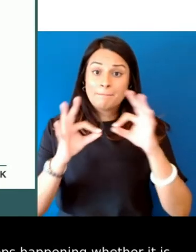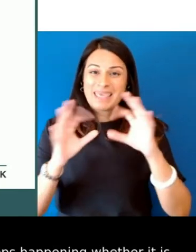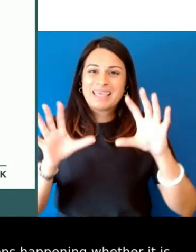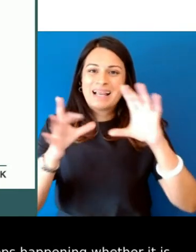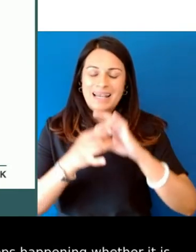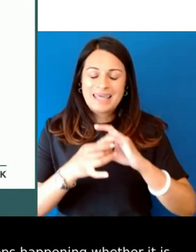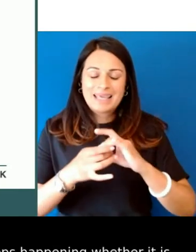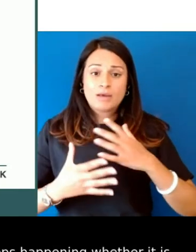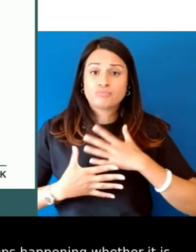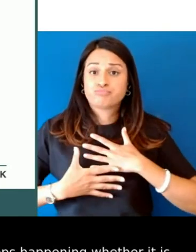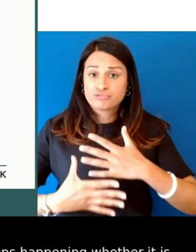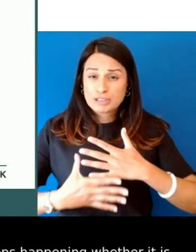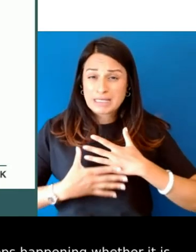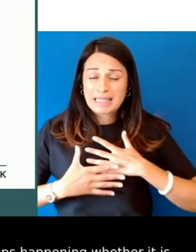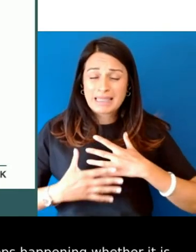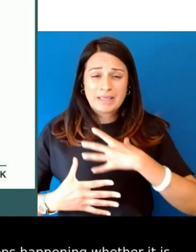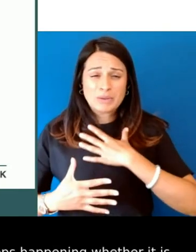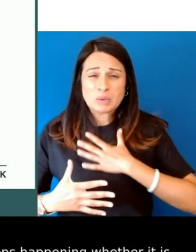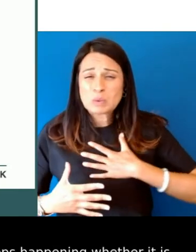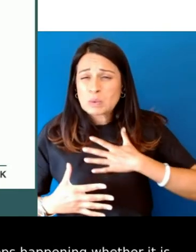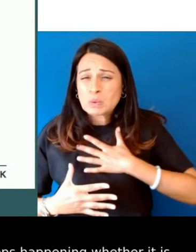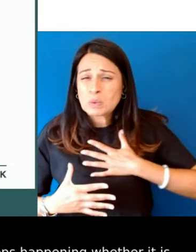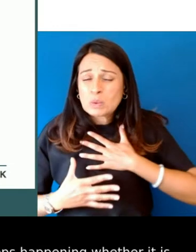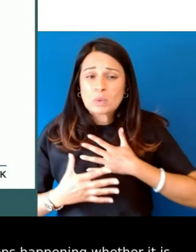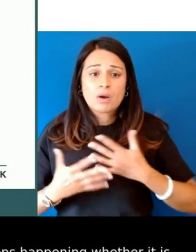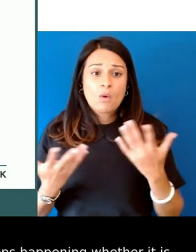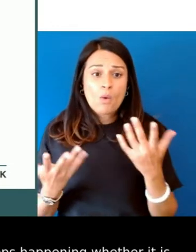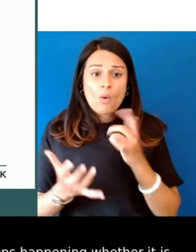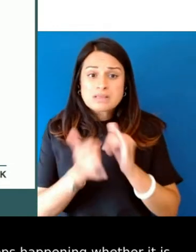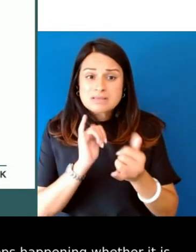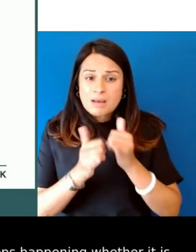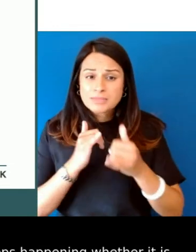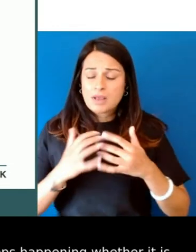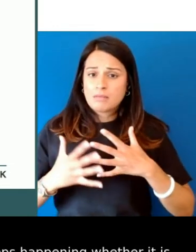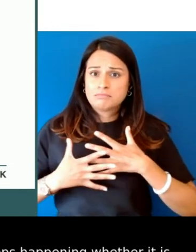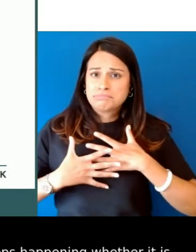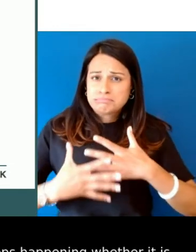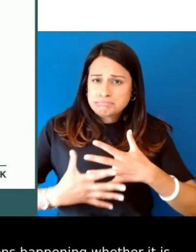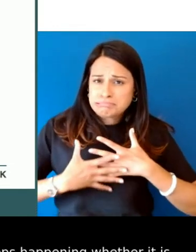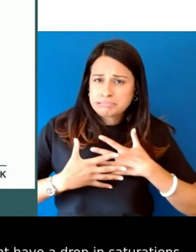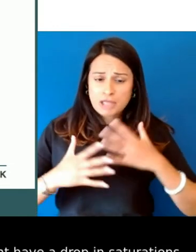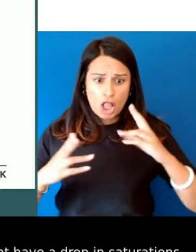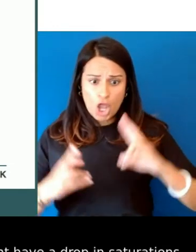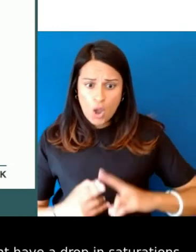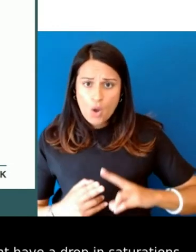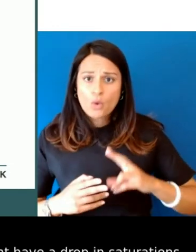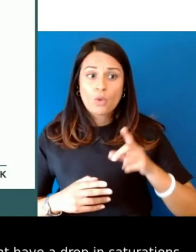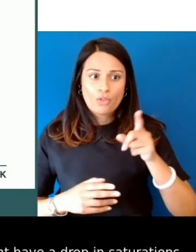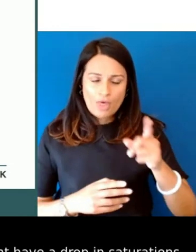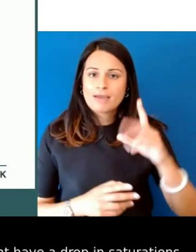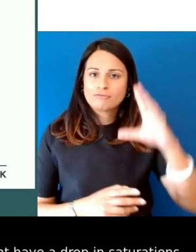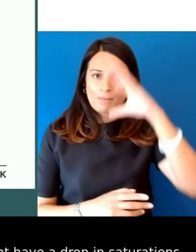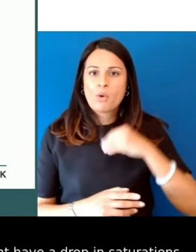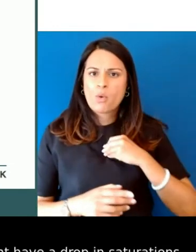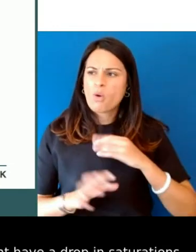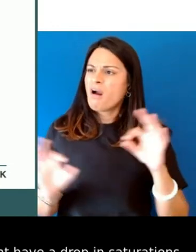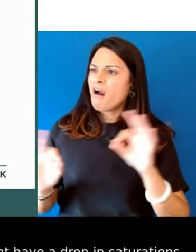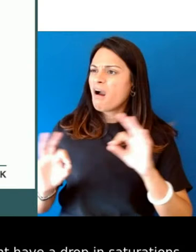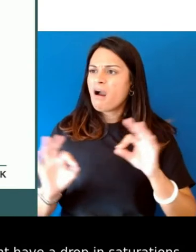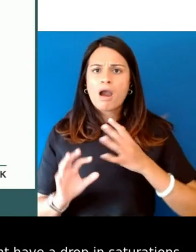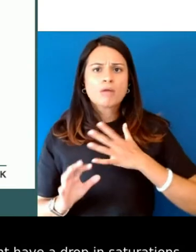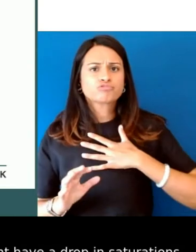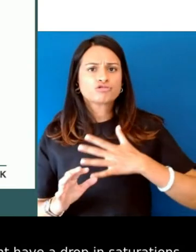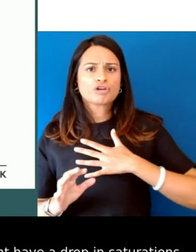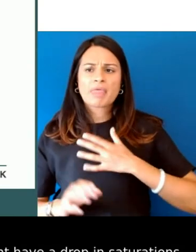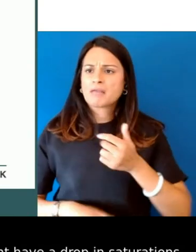wheezy might have a drop in saturations um usually that's the one that people report they'll say well there's no problems with the breathing but